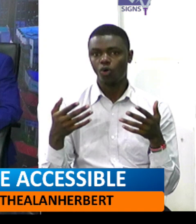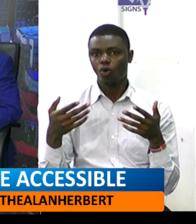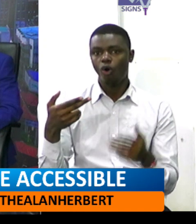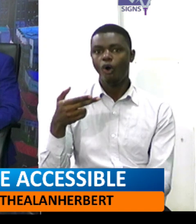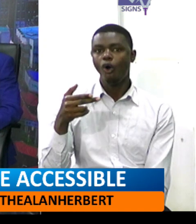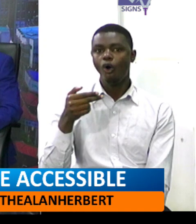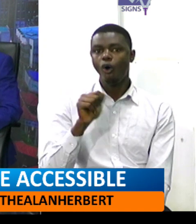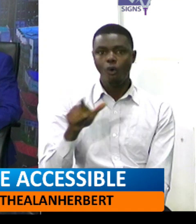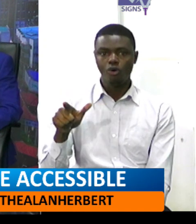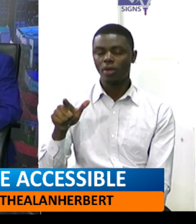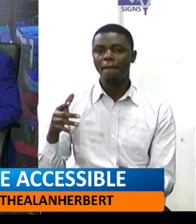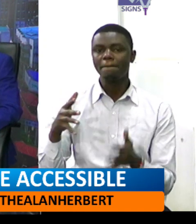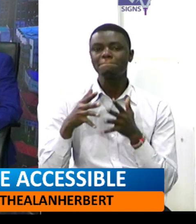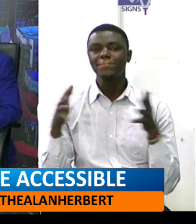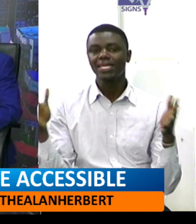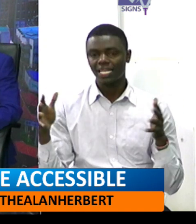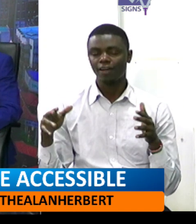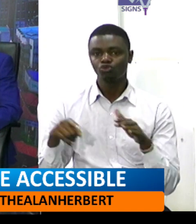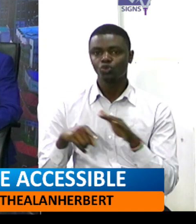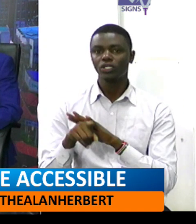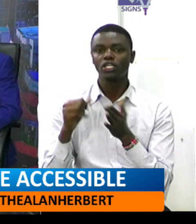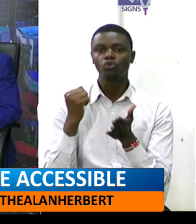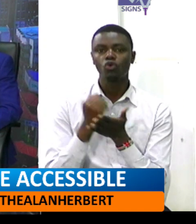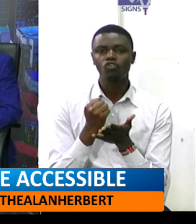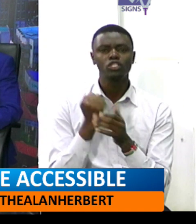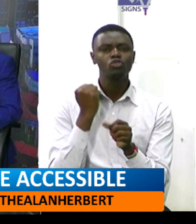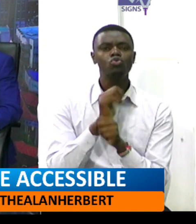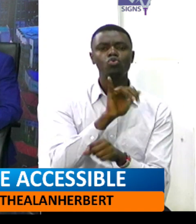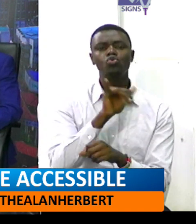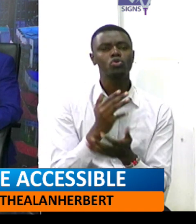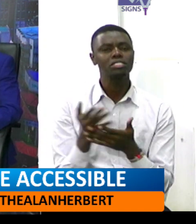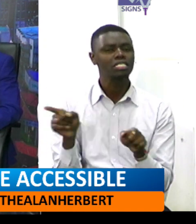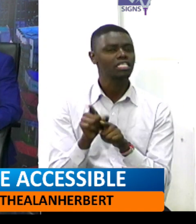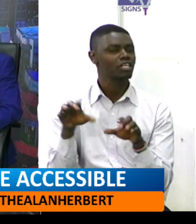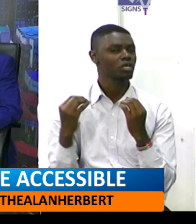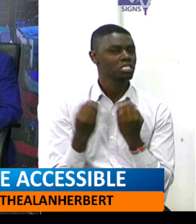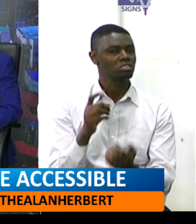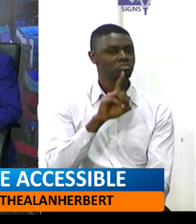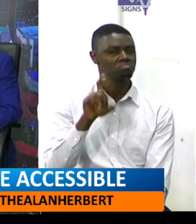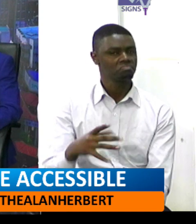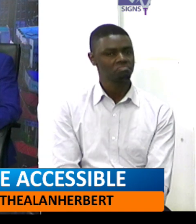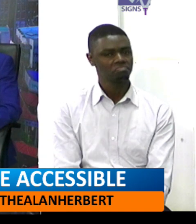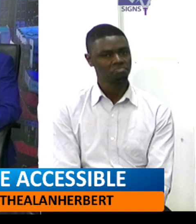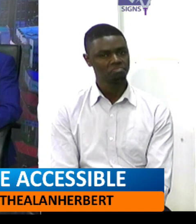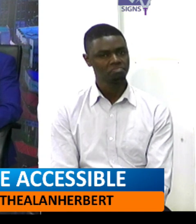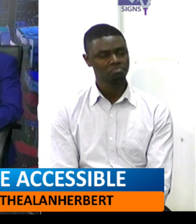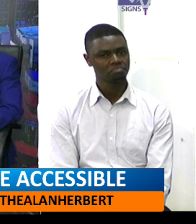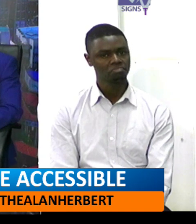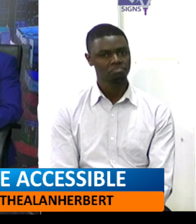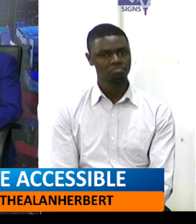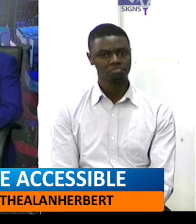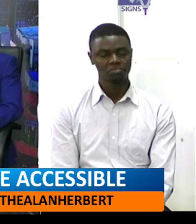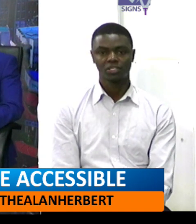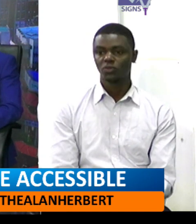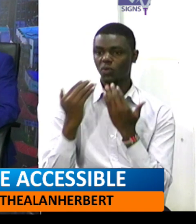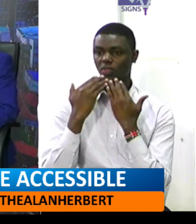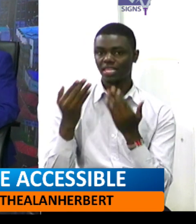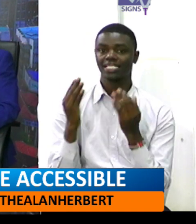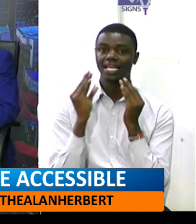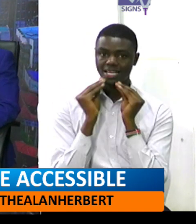wheelchair user to be able to walk into your office. Have you been able to do such things as an organization? Yeah, thanks,